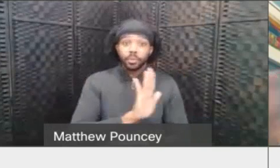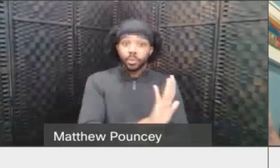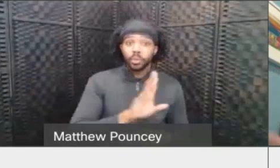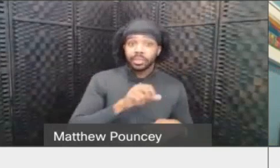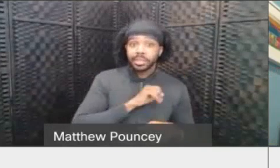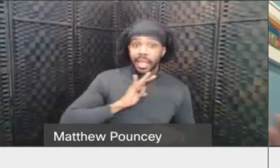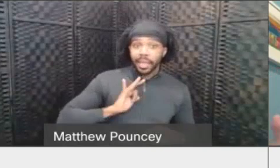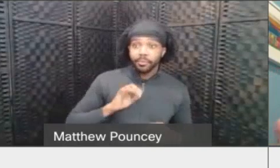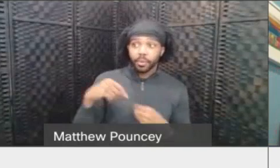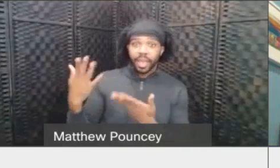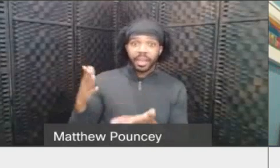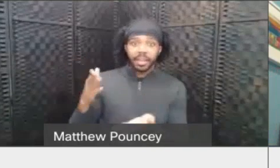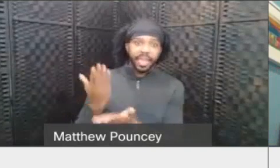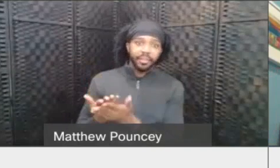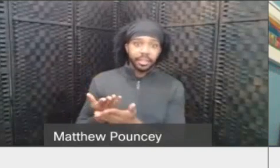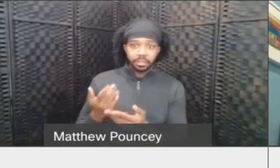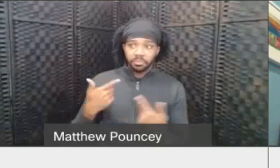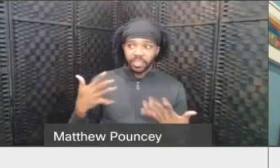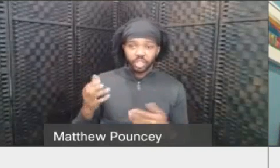evidence that they submitted something via the portal,